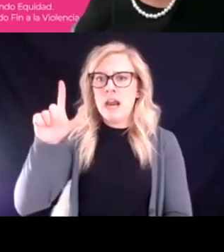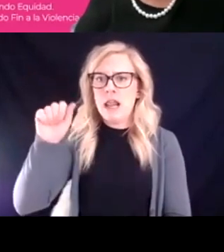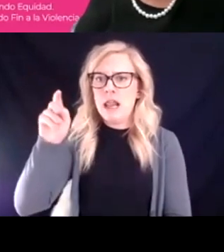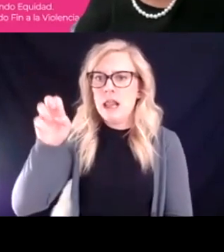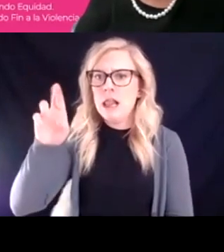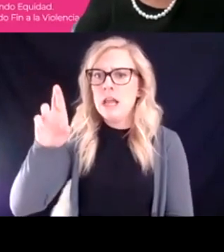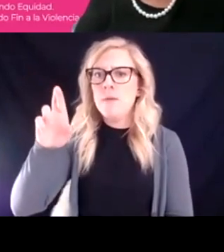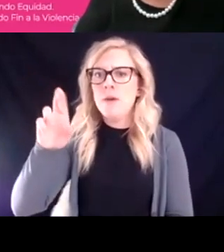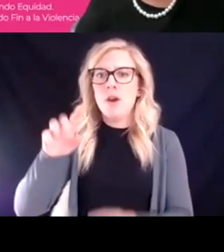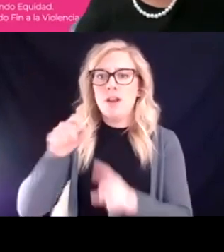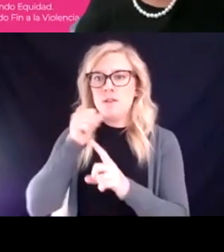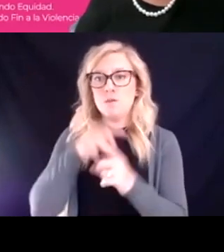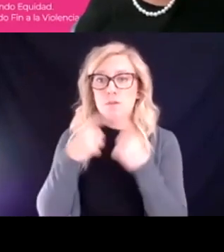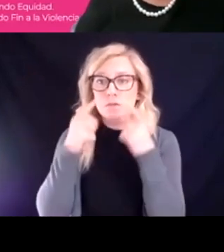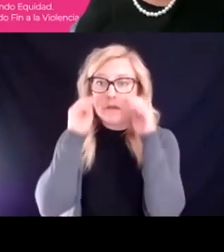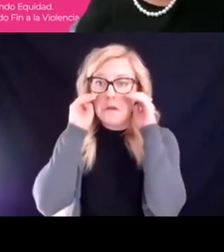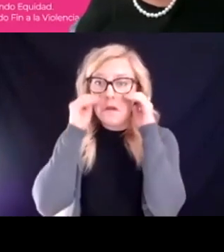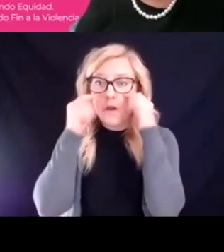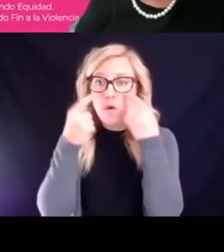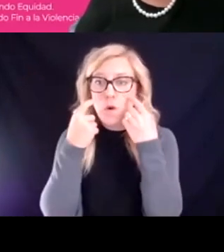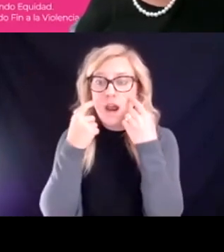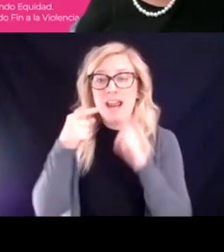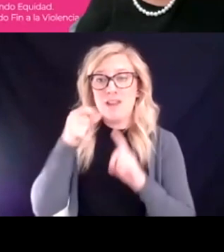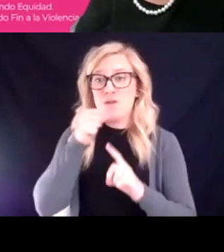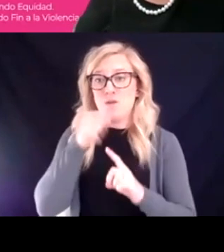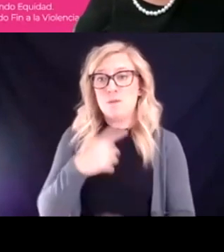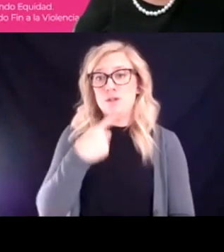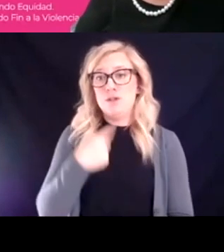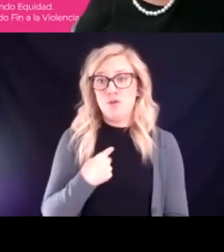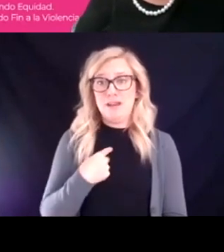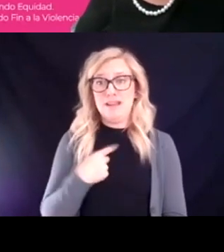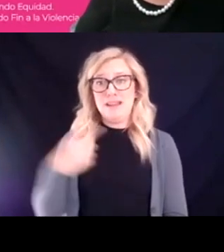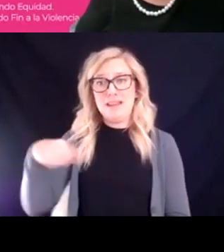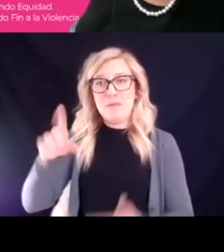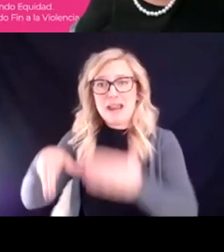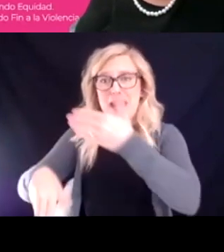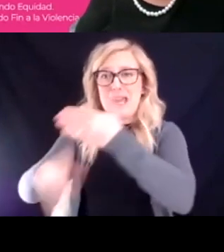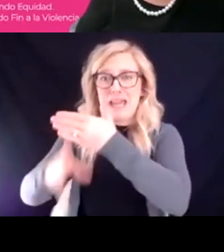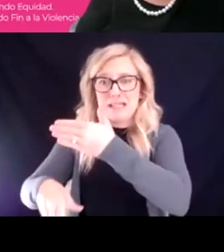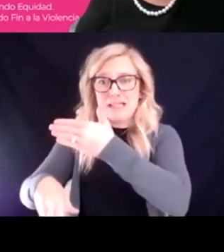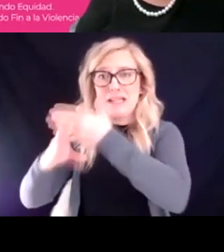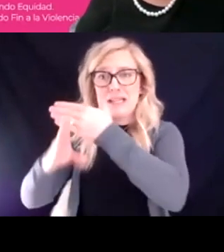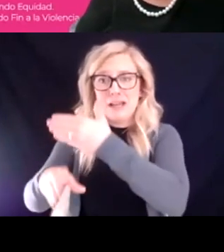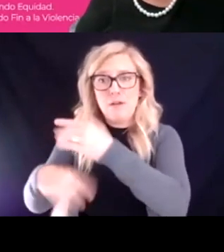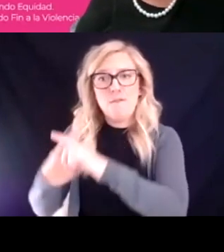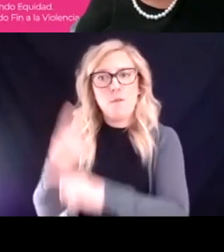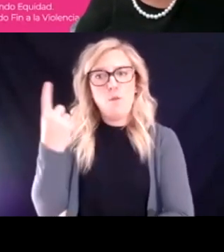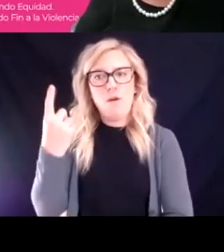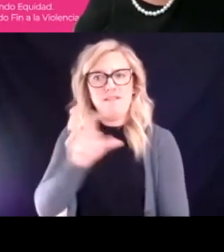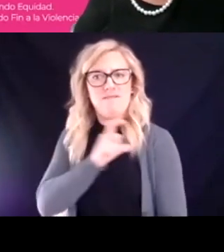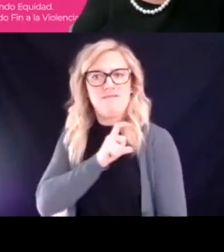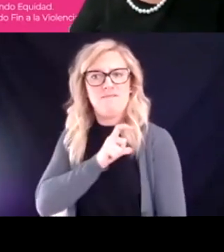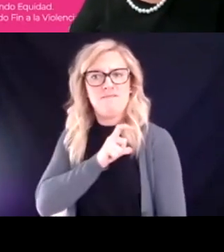she had to tell me that they were being kicked. They were being kicked by one of the Border Patrol agents. They were called